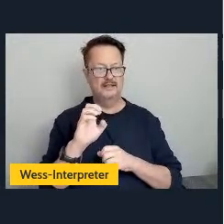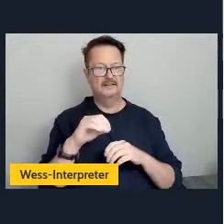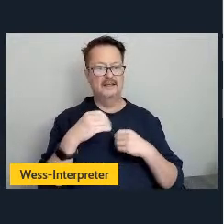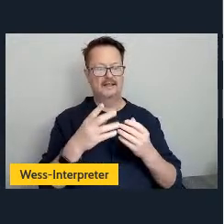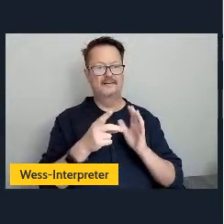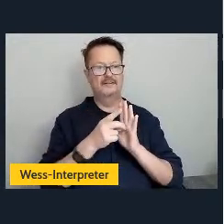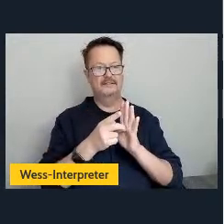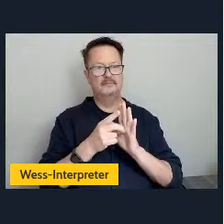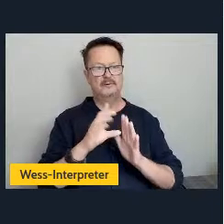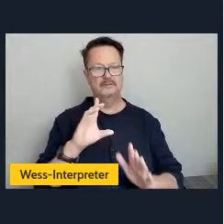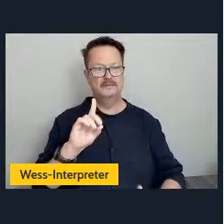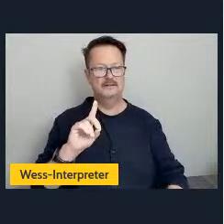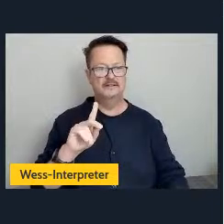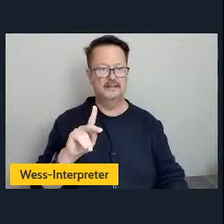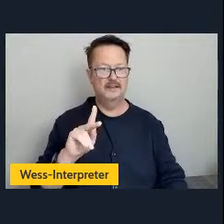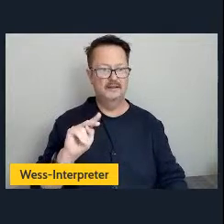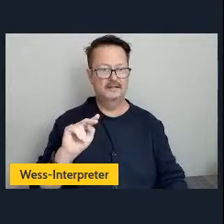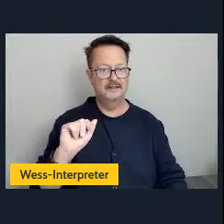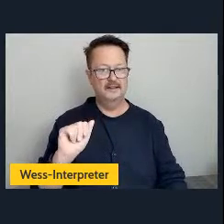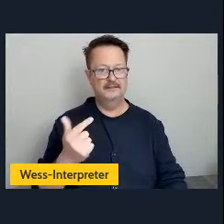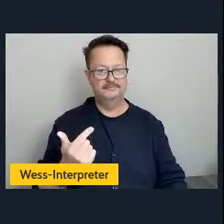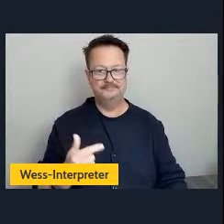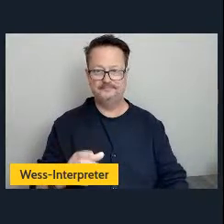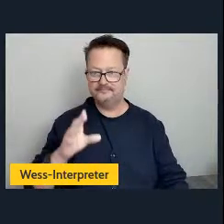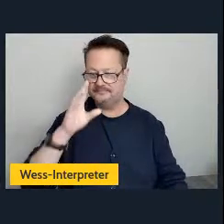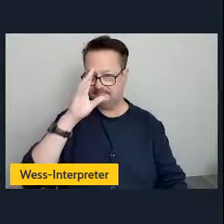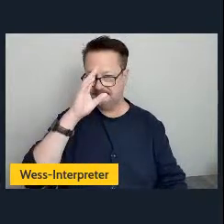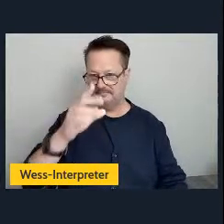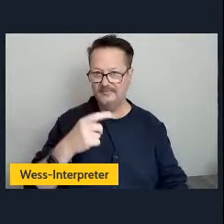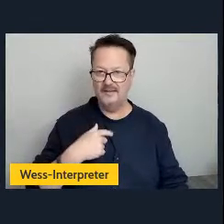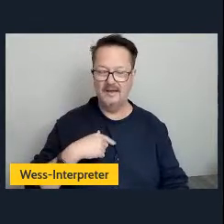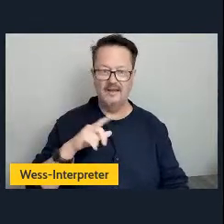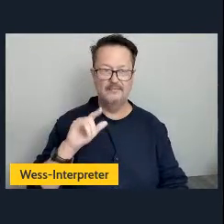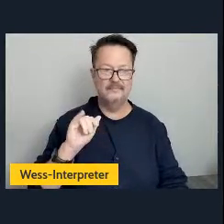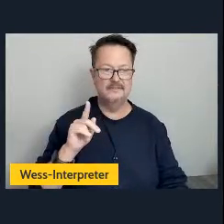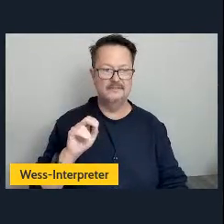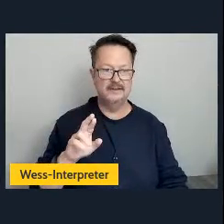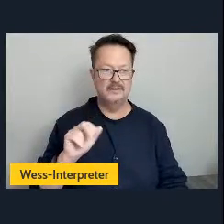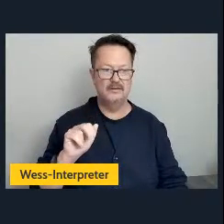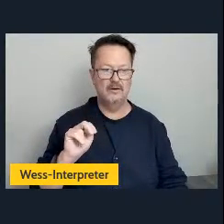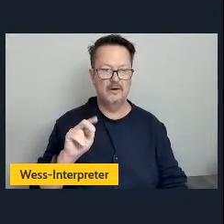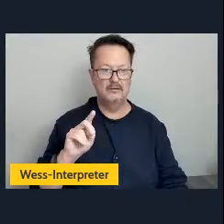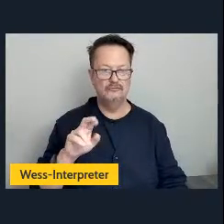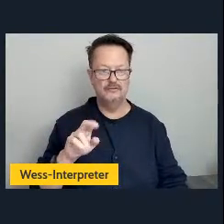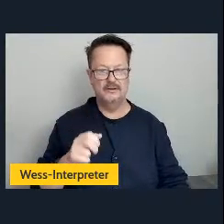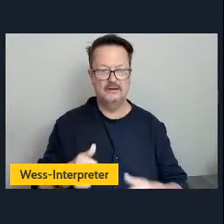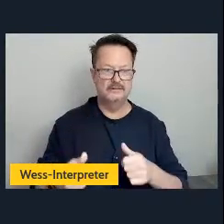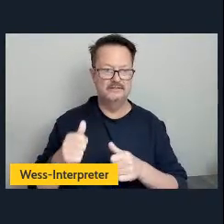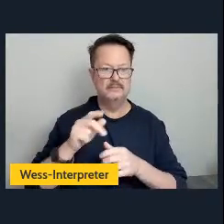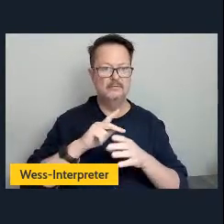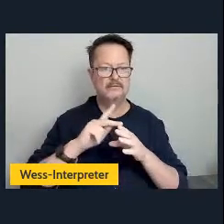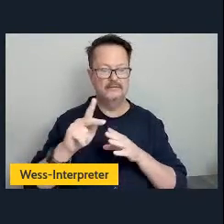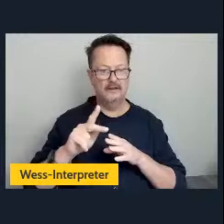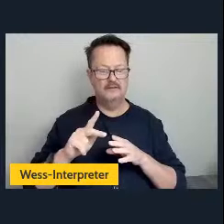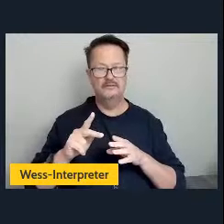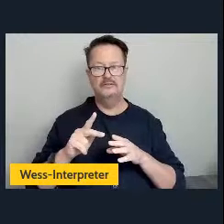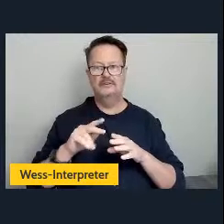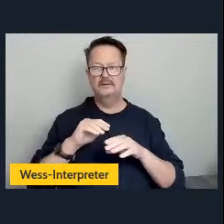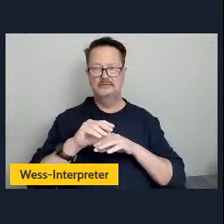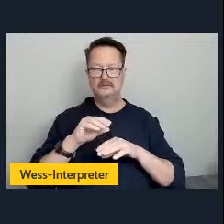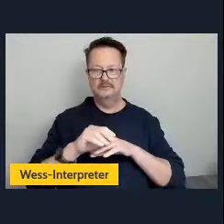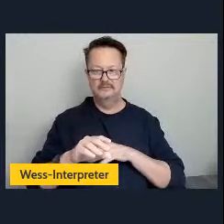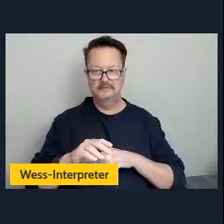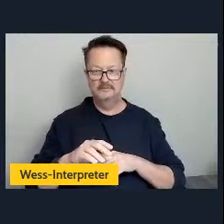of CDK-nag. Hi, I'm Taylor Ondrey, Senior Professional Services Consultant at AWS, supporting